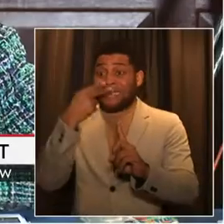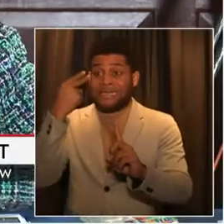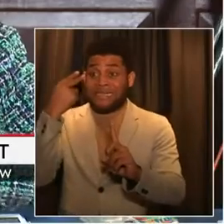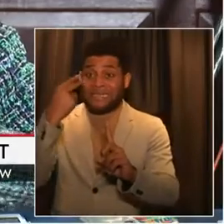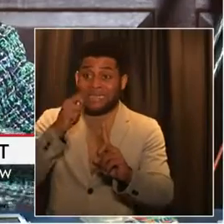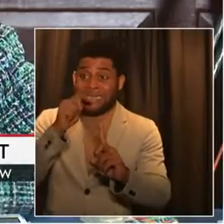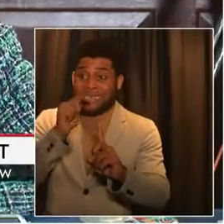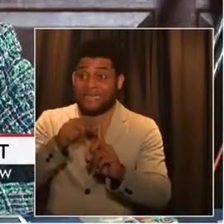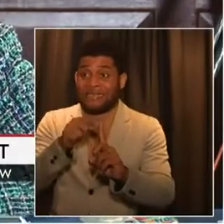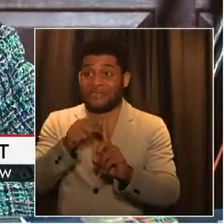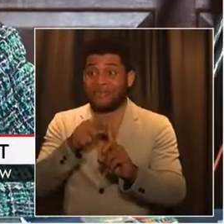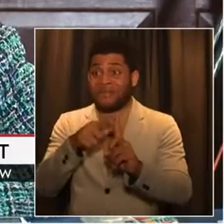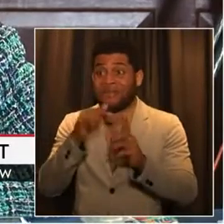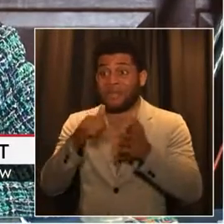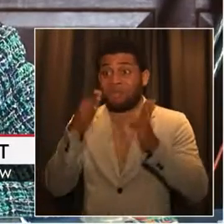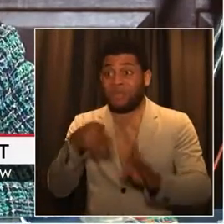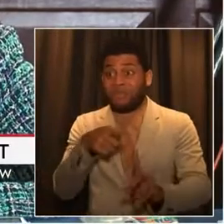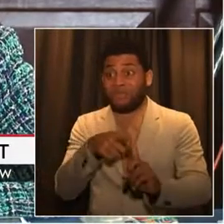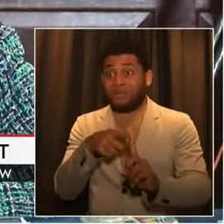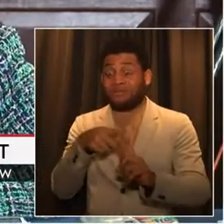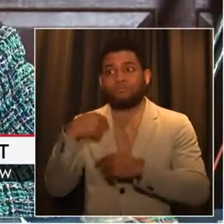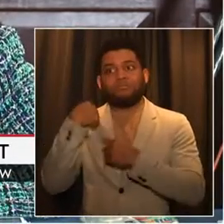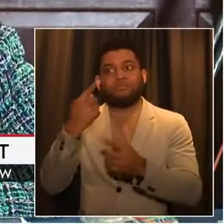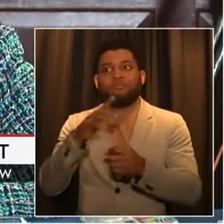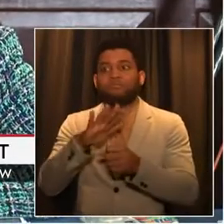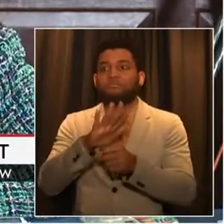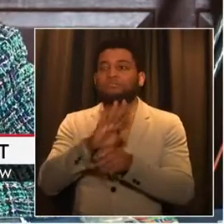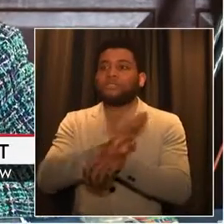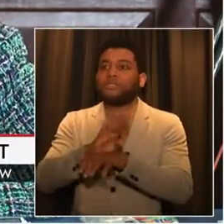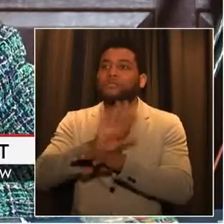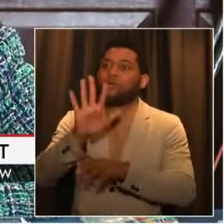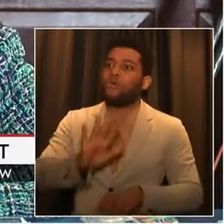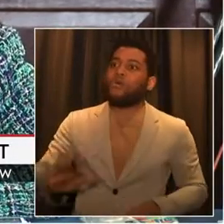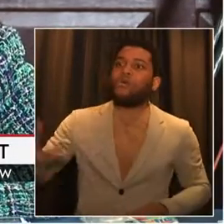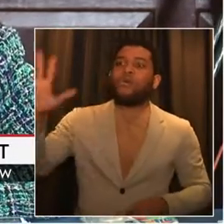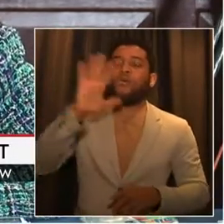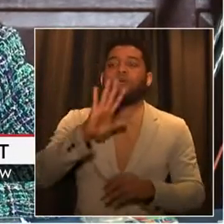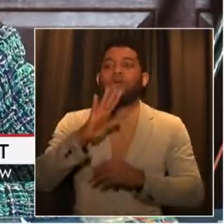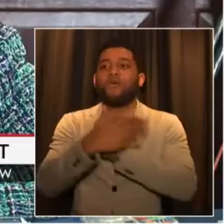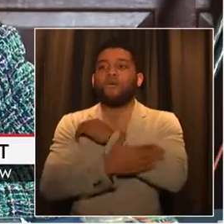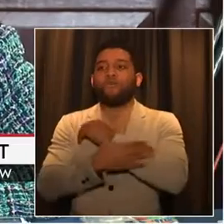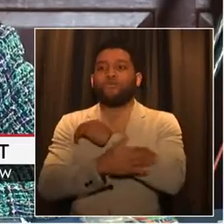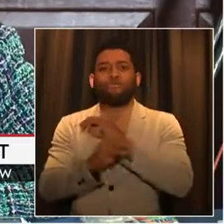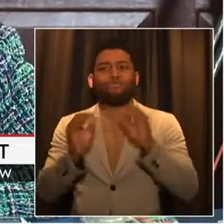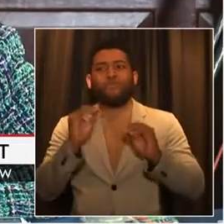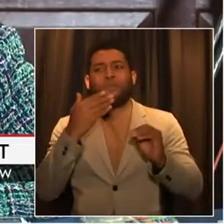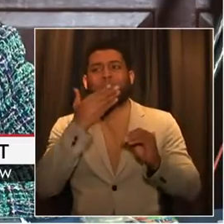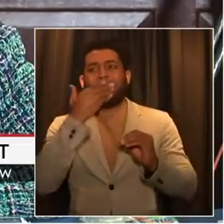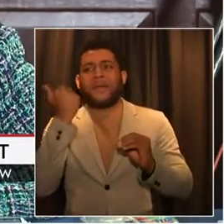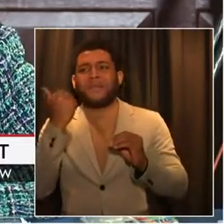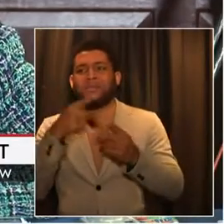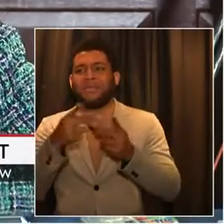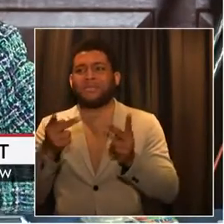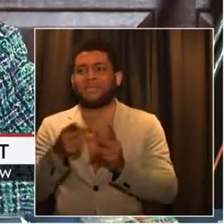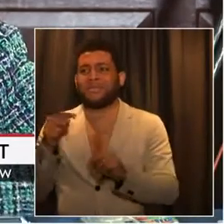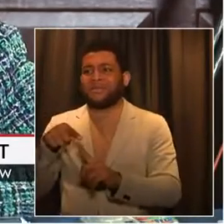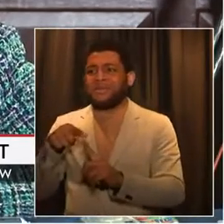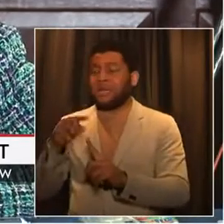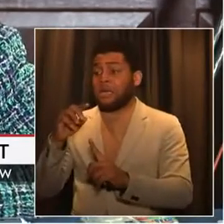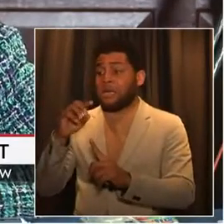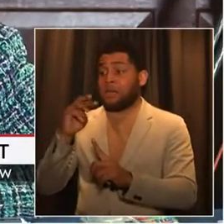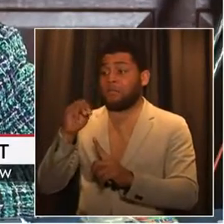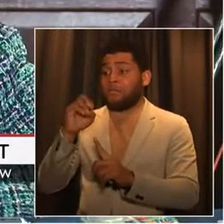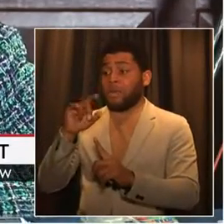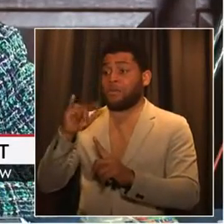person who's done business around the country, said there was no better place for a minority-owned business to start or grow than